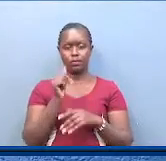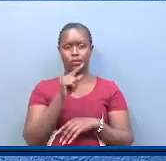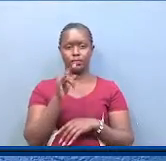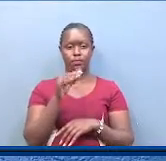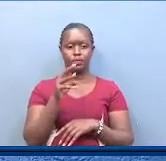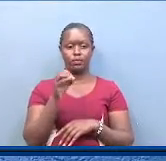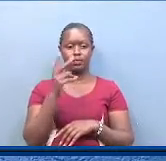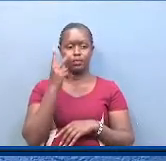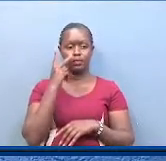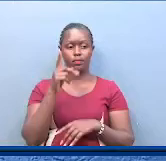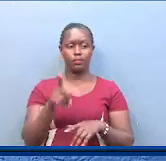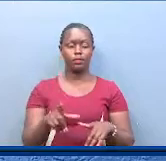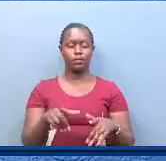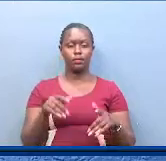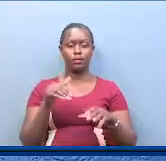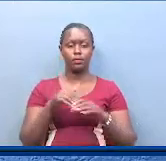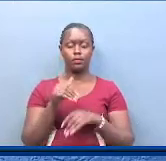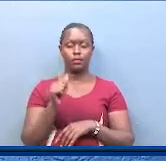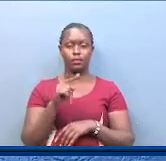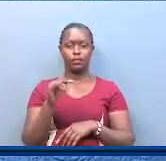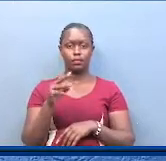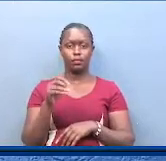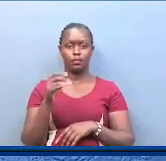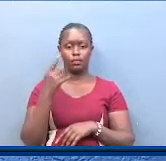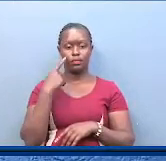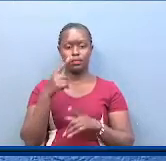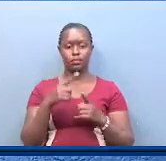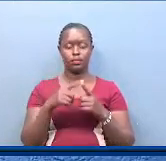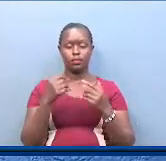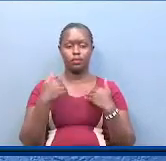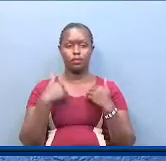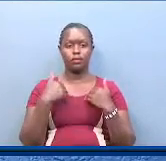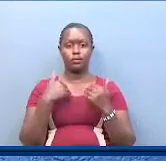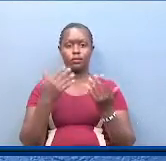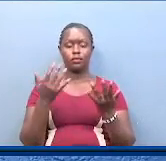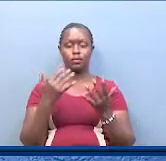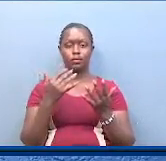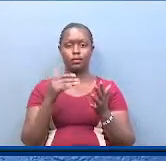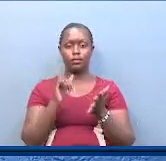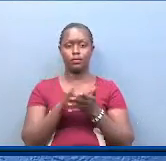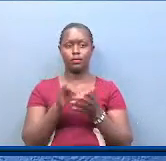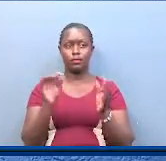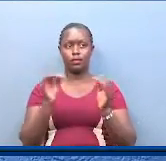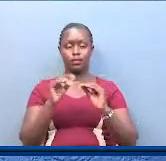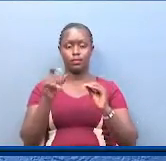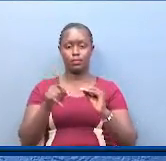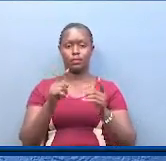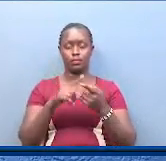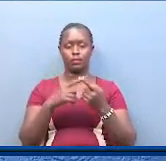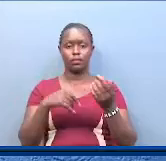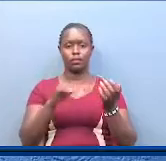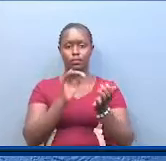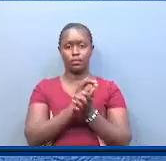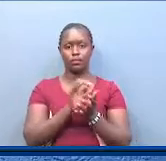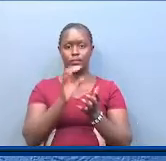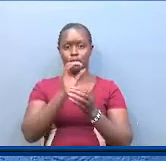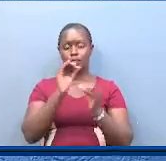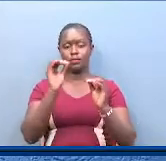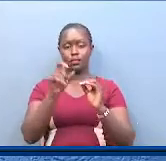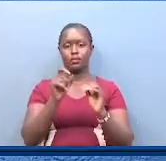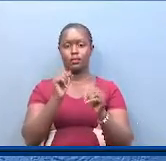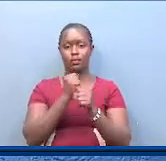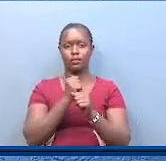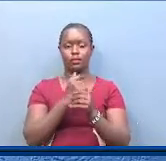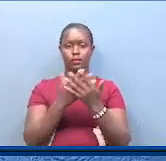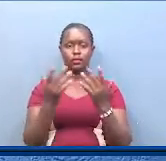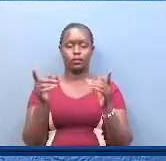likes of some guys in Azimio, they pretend themselves to have immunity, that nobody can charge them, nobody can do anything with them.